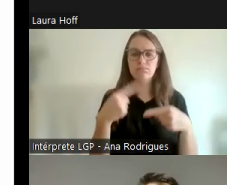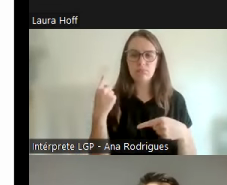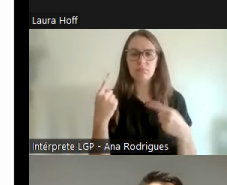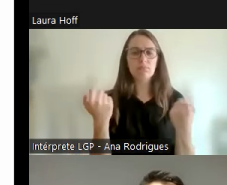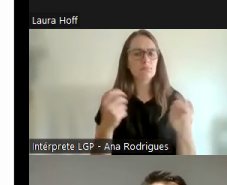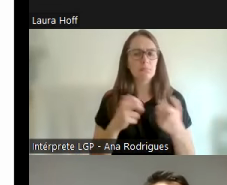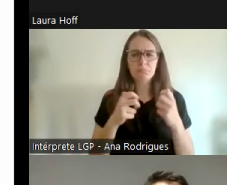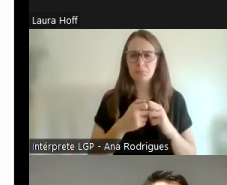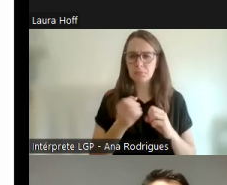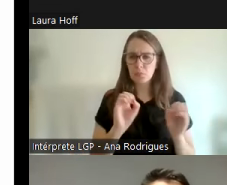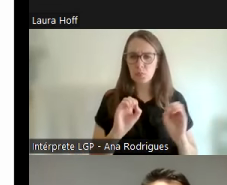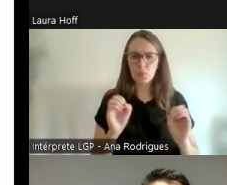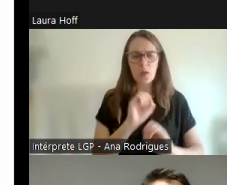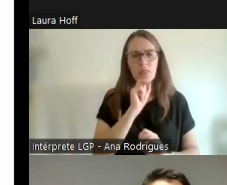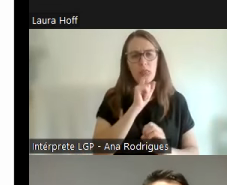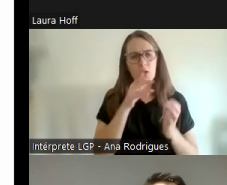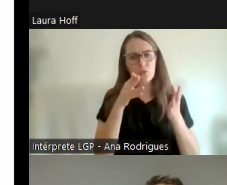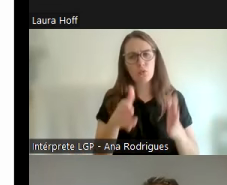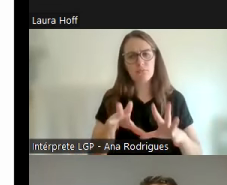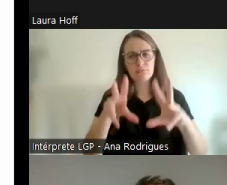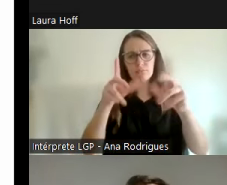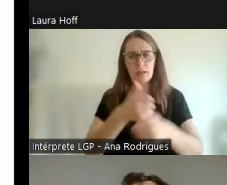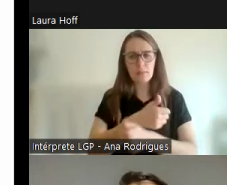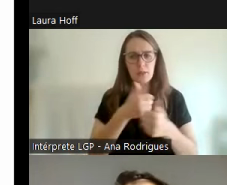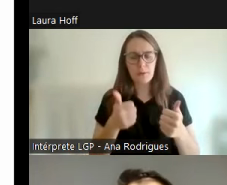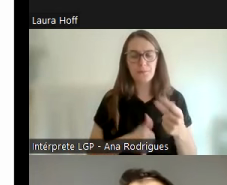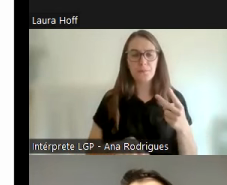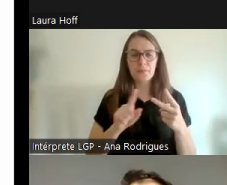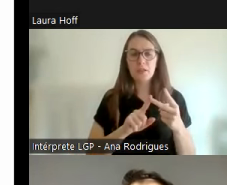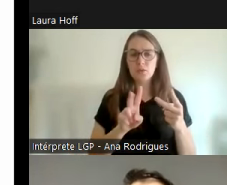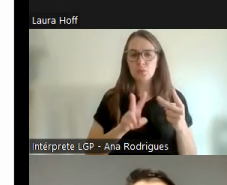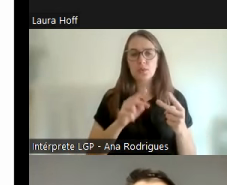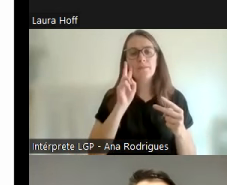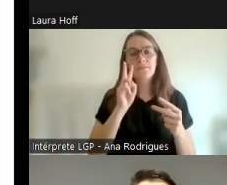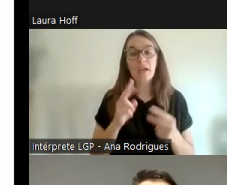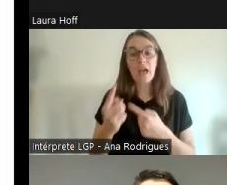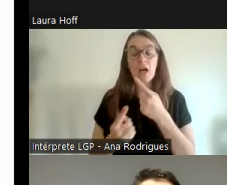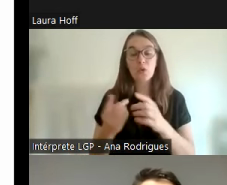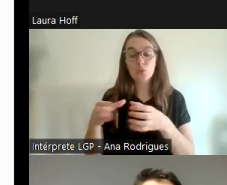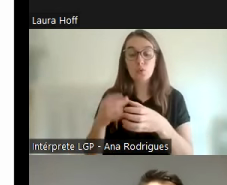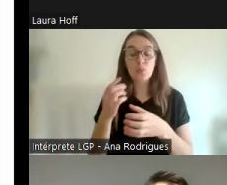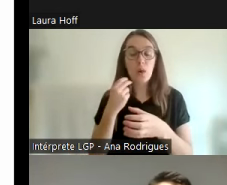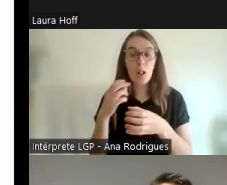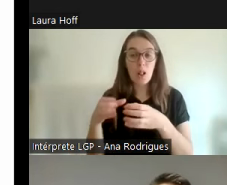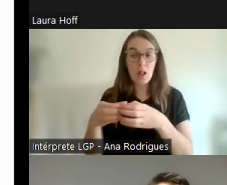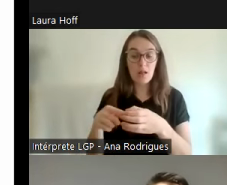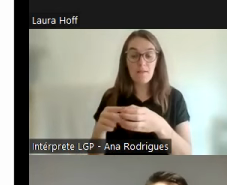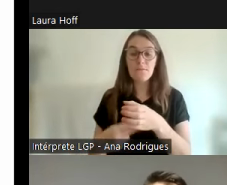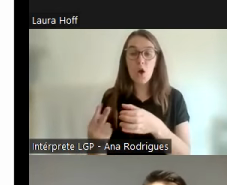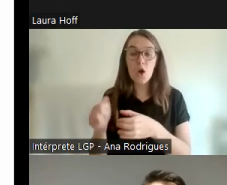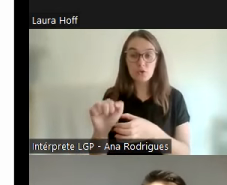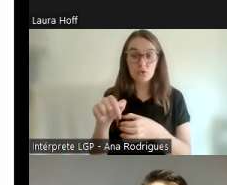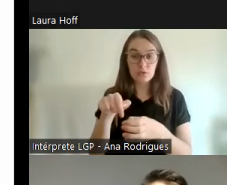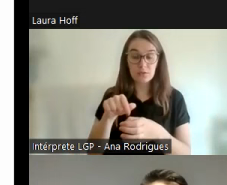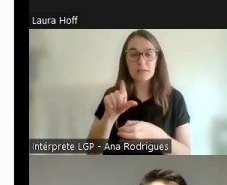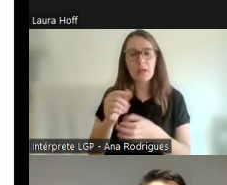the potential to grow. Look for the truth and the minority voices and use the potential to learn